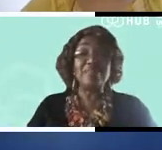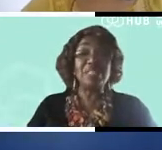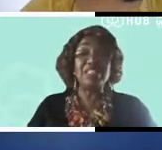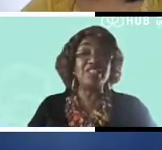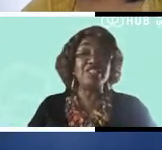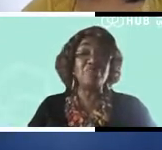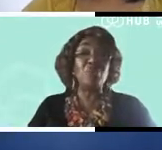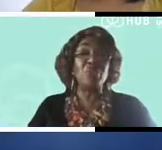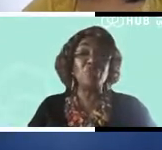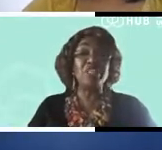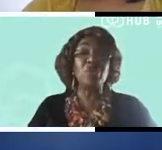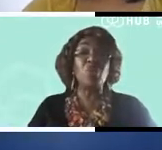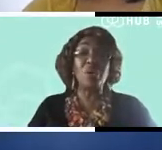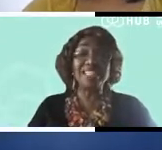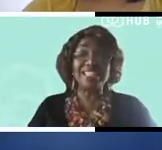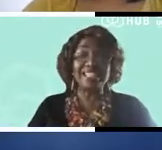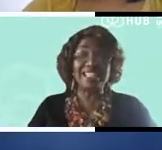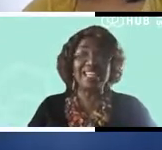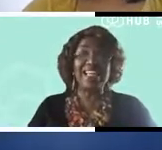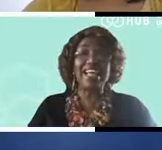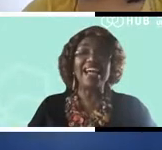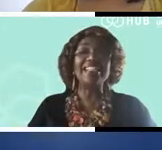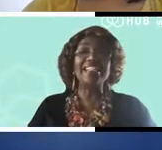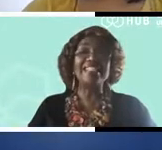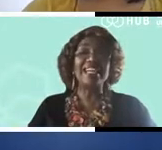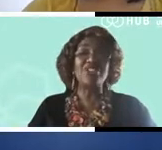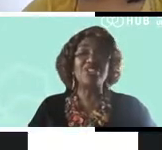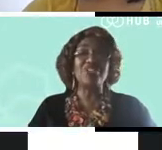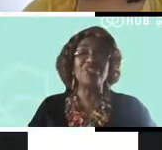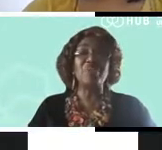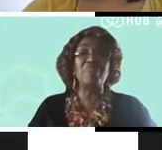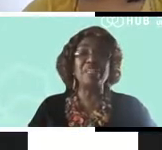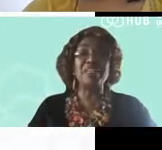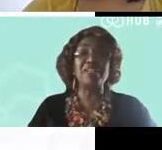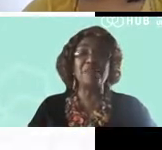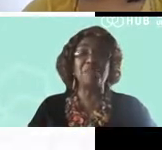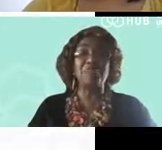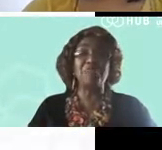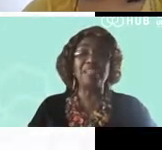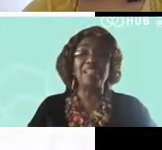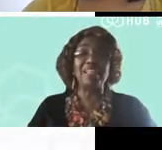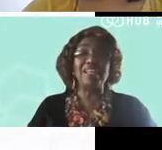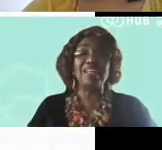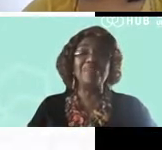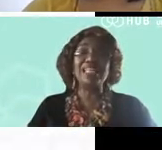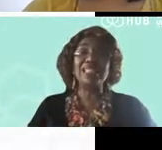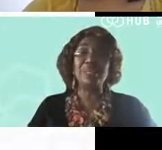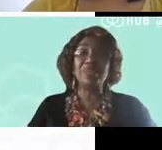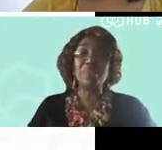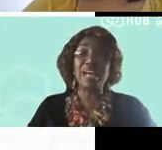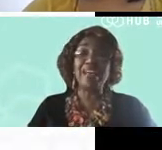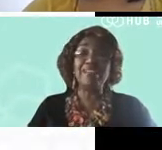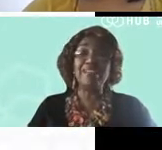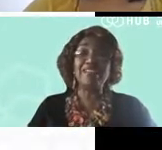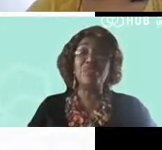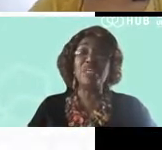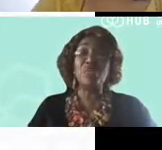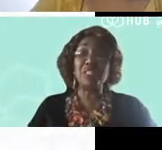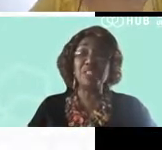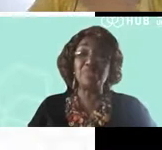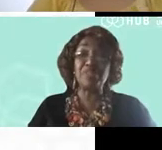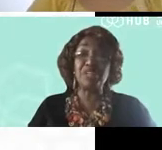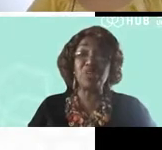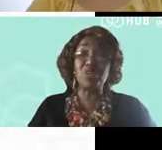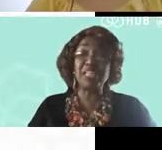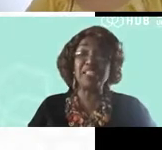is simply to support with the quality and connection of the webinar. Please be aware that we